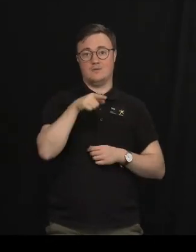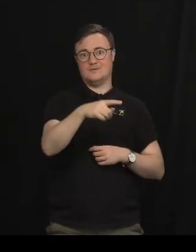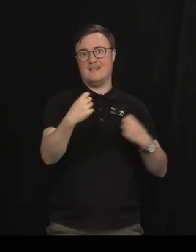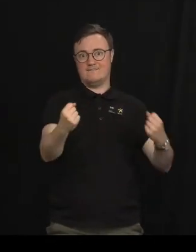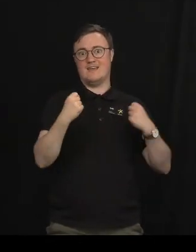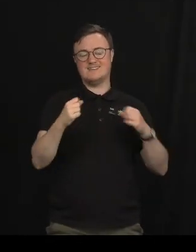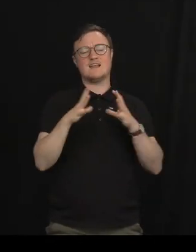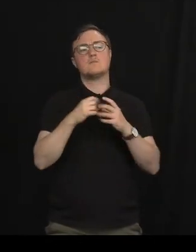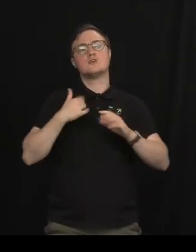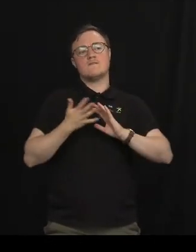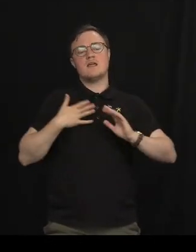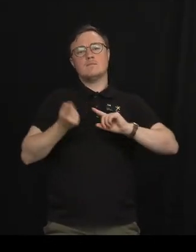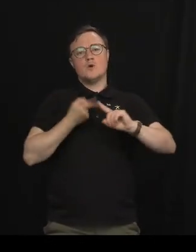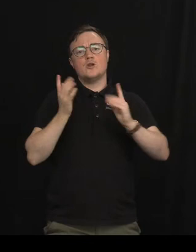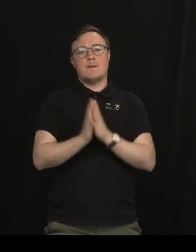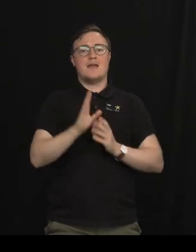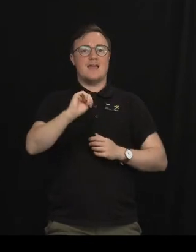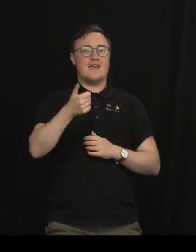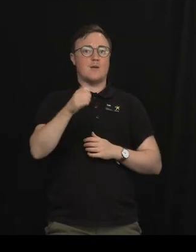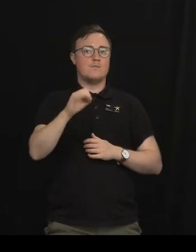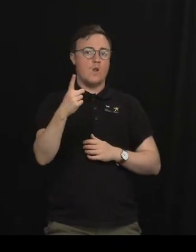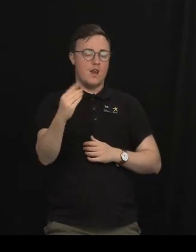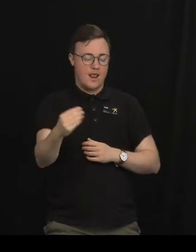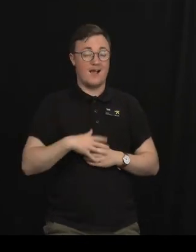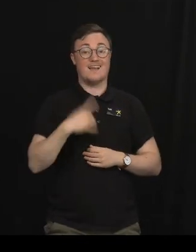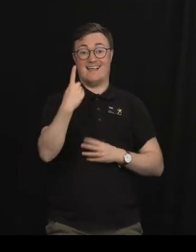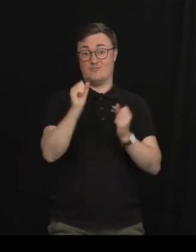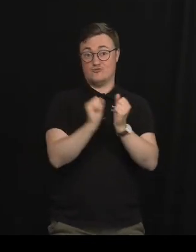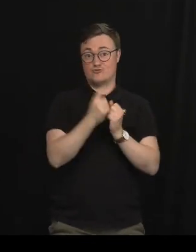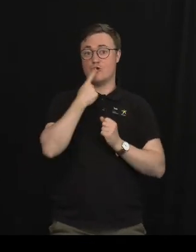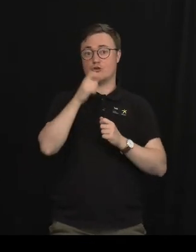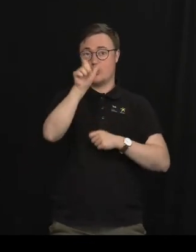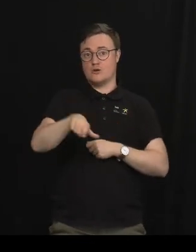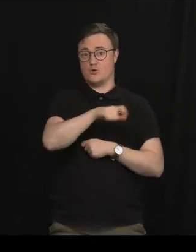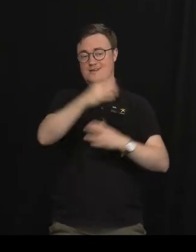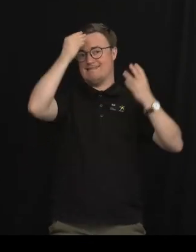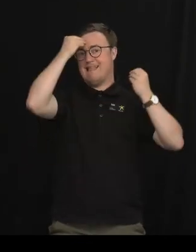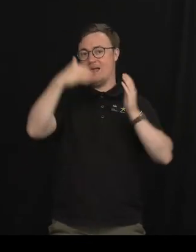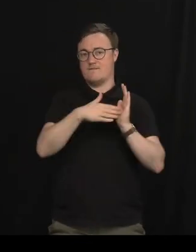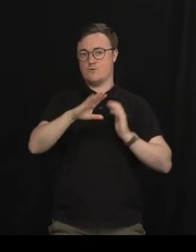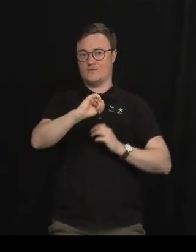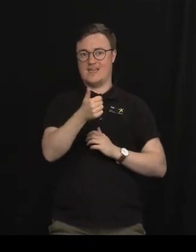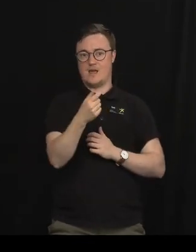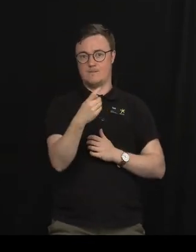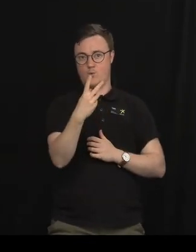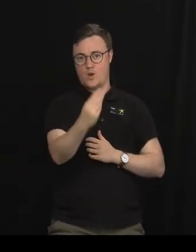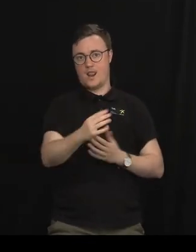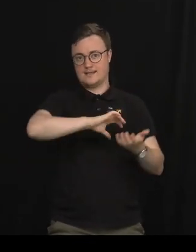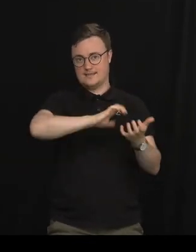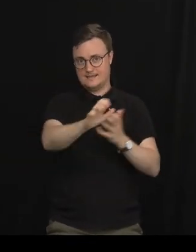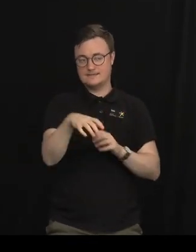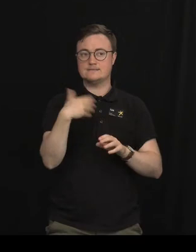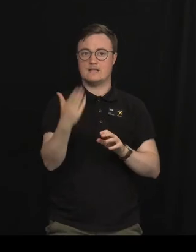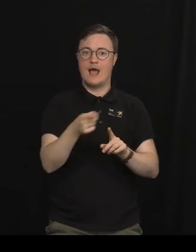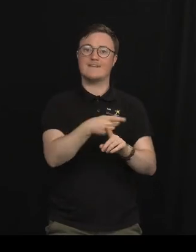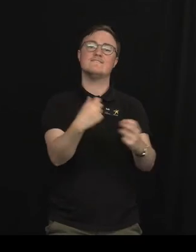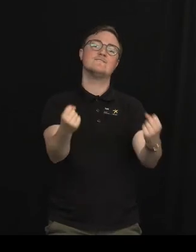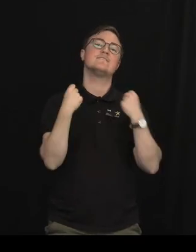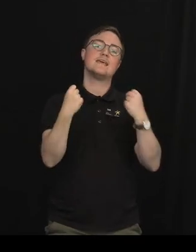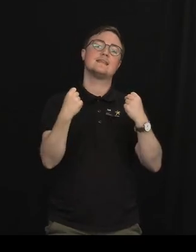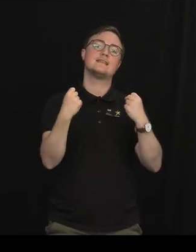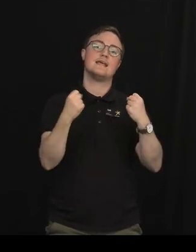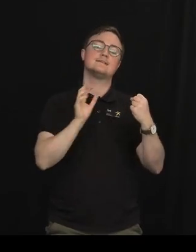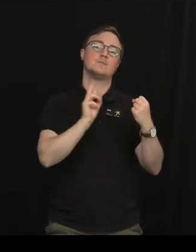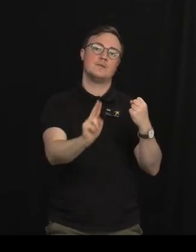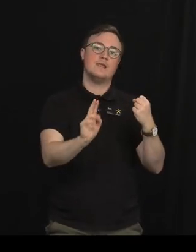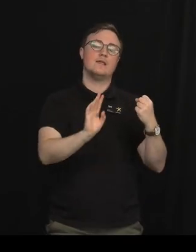with Ebola, I mean, one of the things that the Red Cross movement learned from the Ebola virus treatment was the importance of